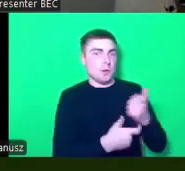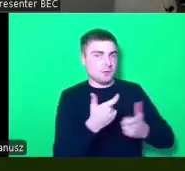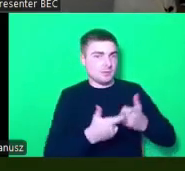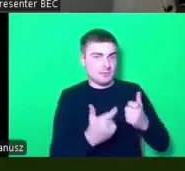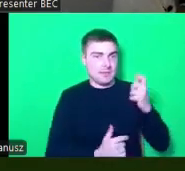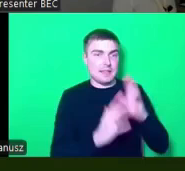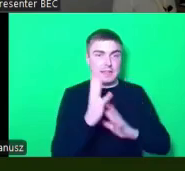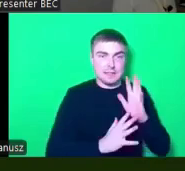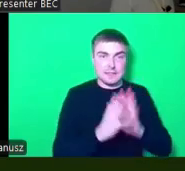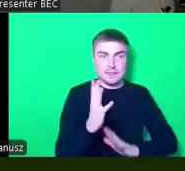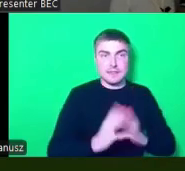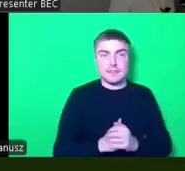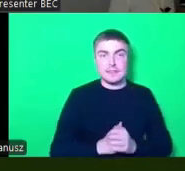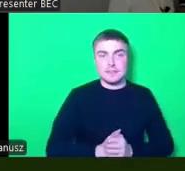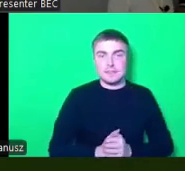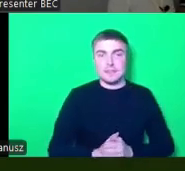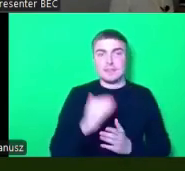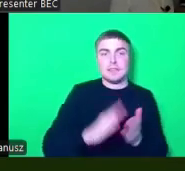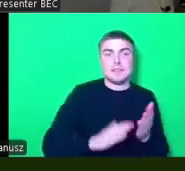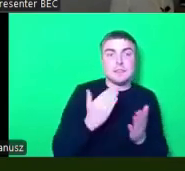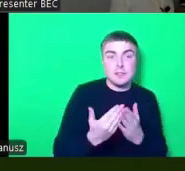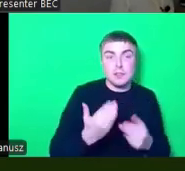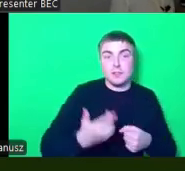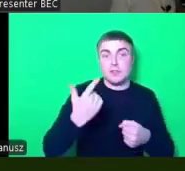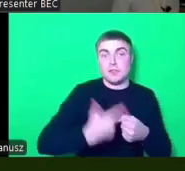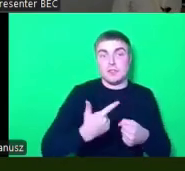degrees Celsius, air temperature, there's no wind.